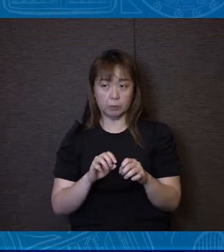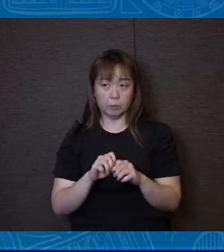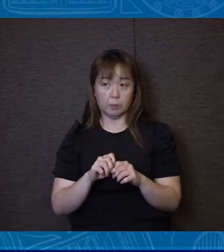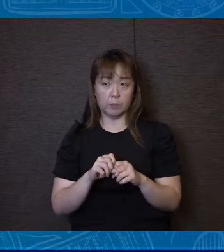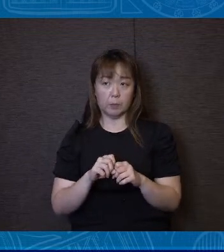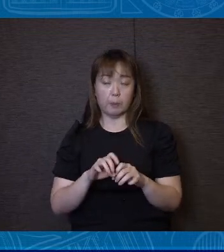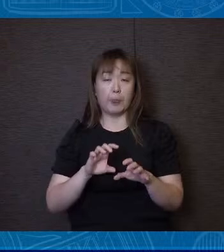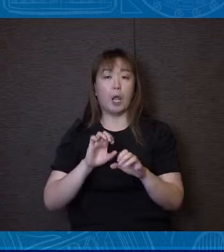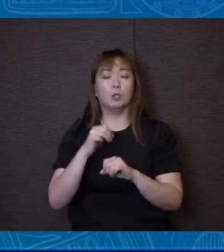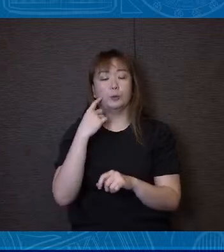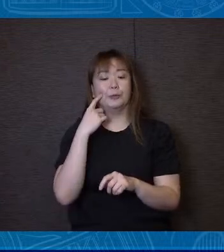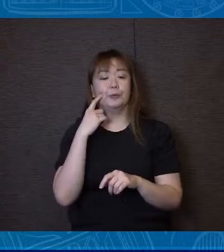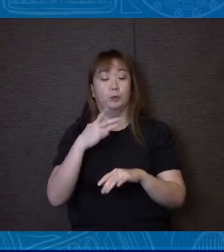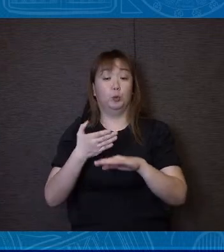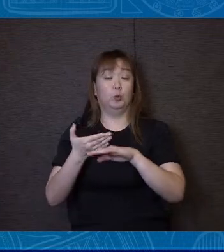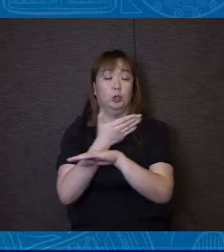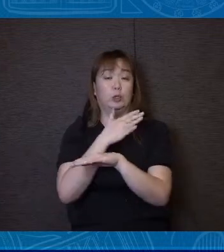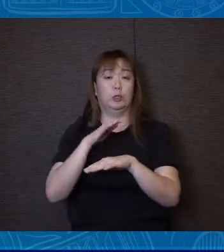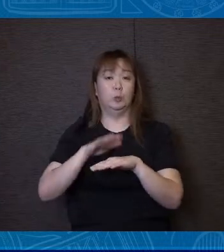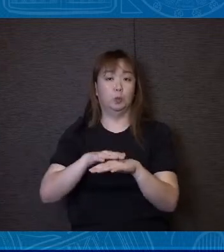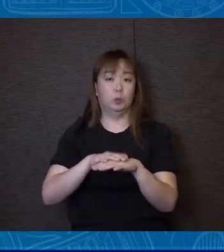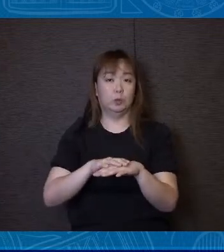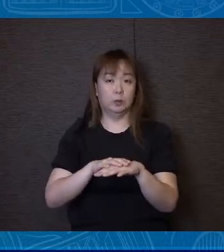early warning systems, and that their